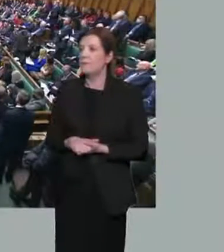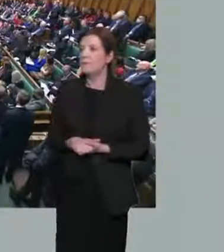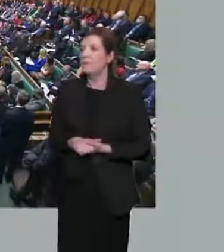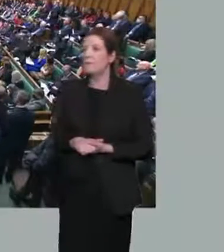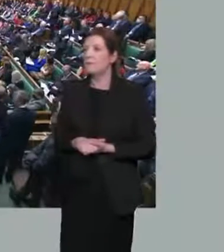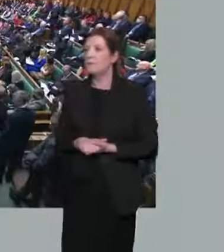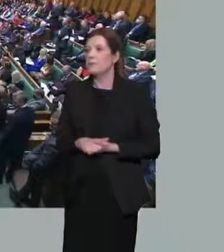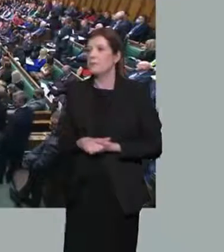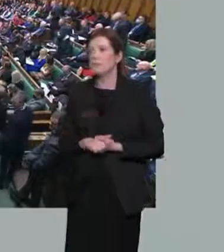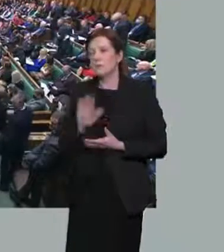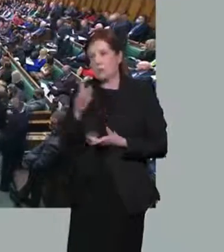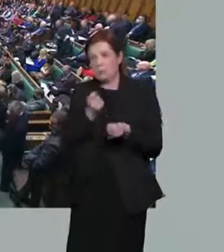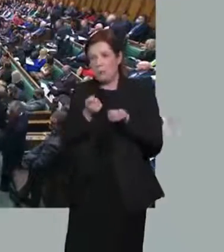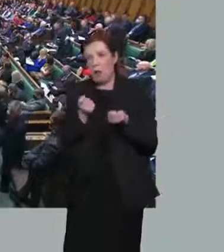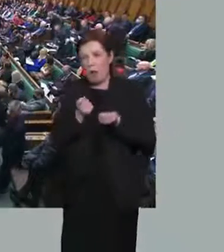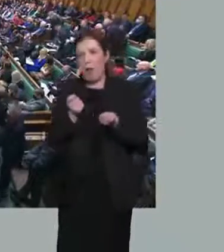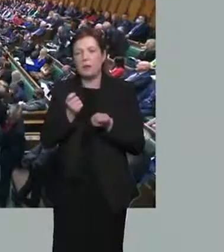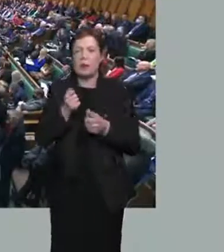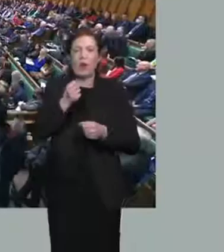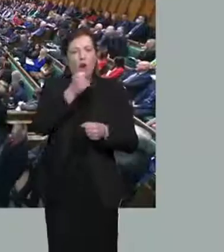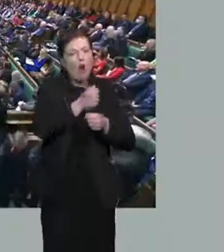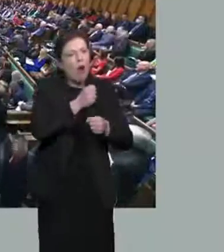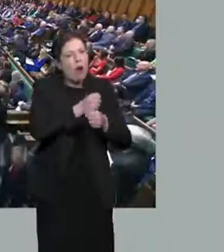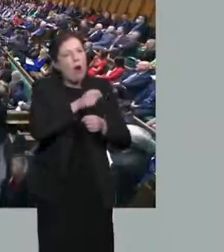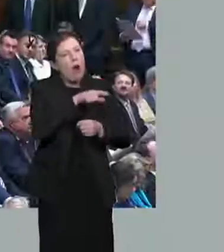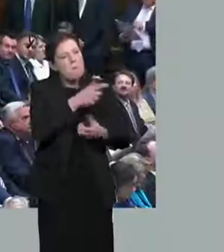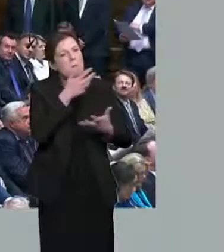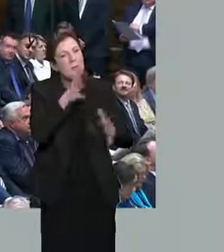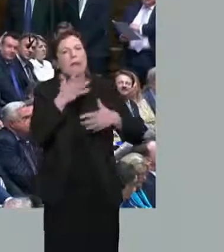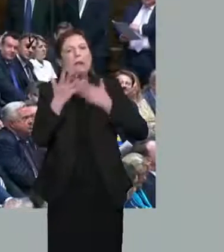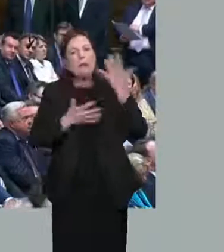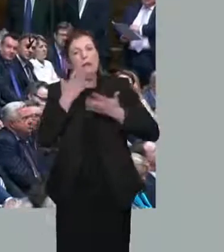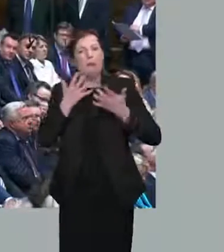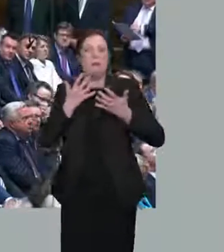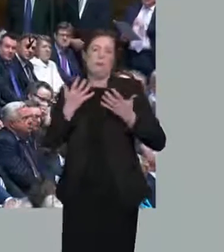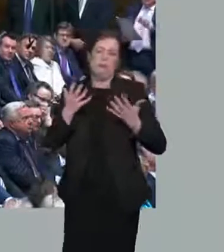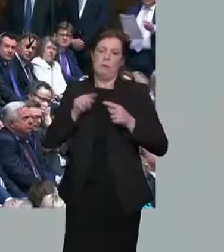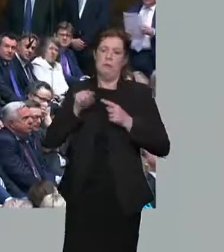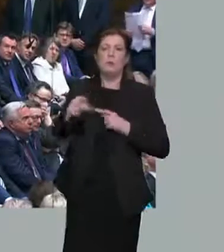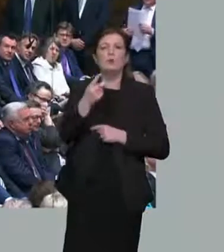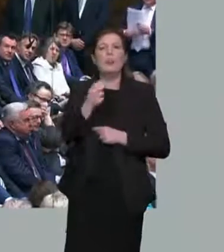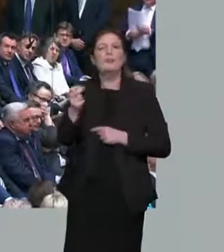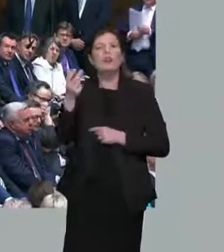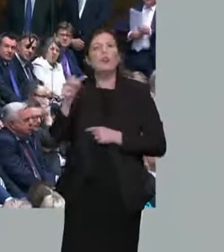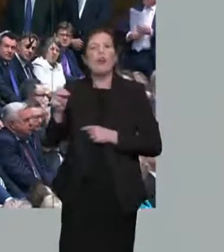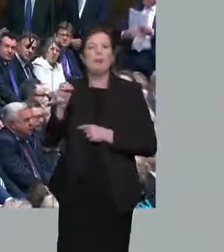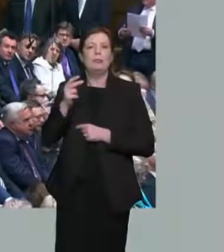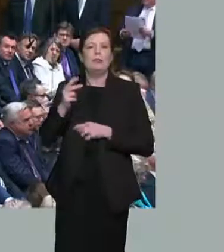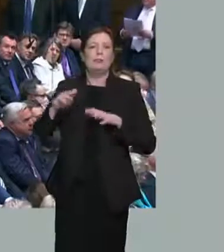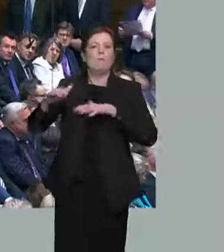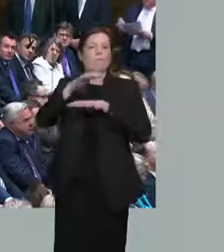Thank you, Mr. Speaker. I strongly support the government's intention to make England smoke-free by 2030, but on the